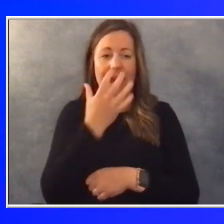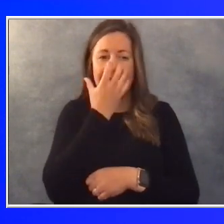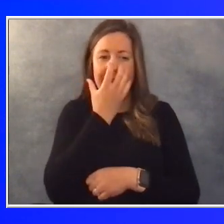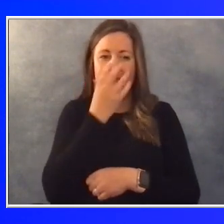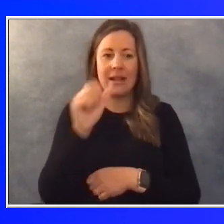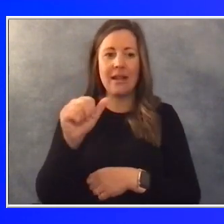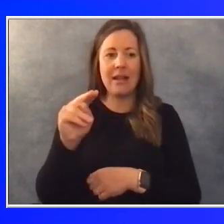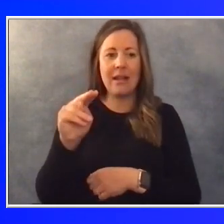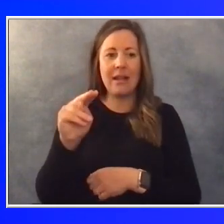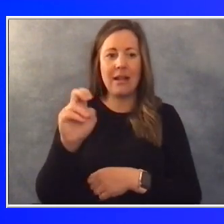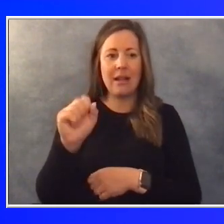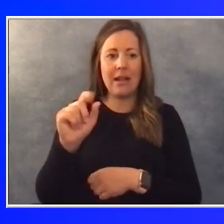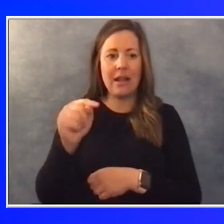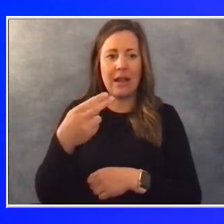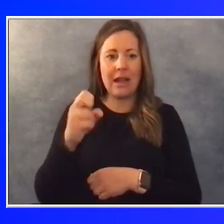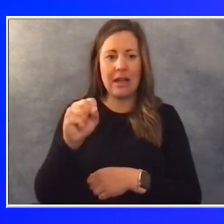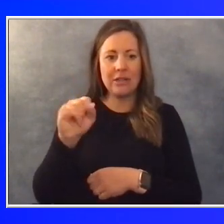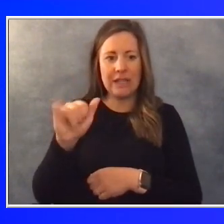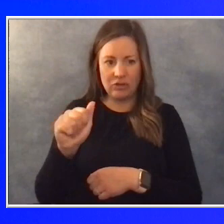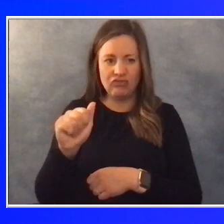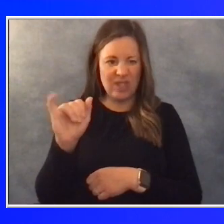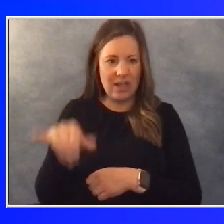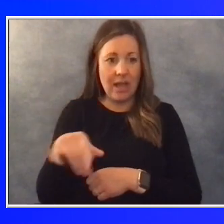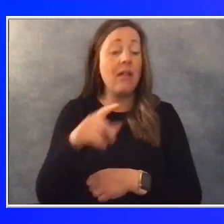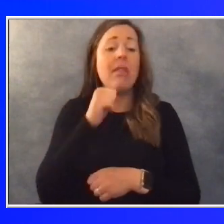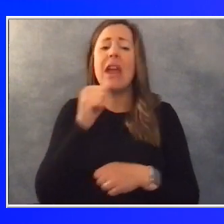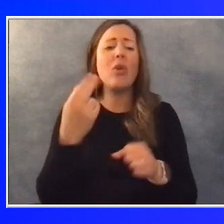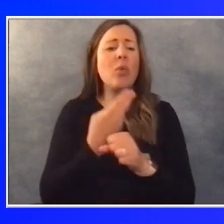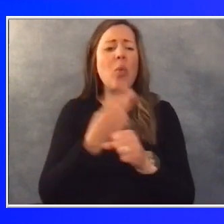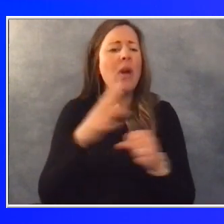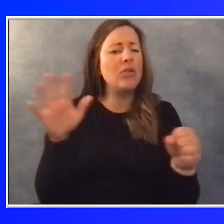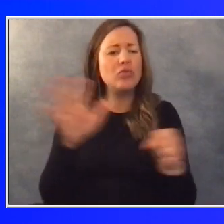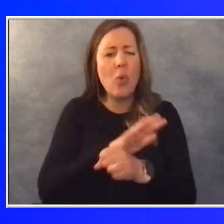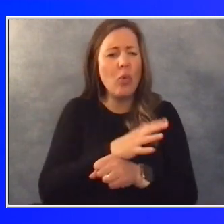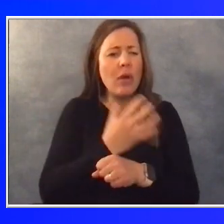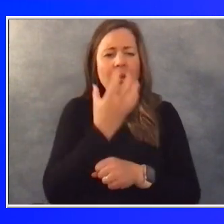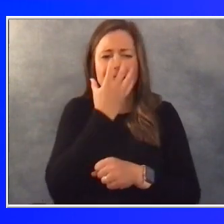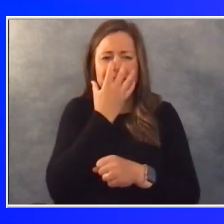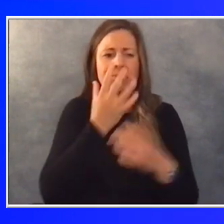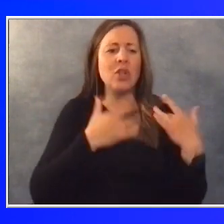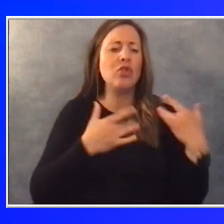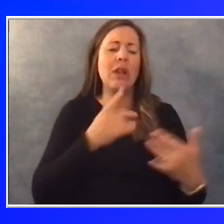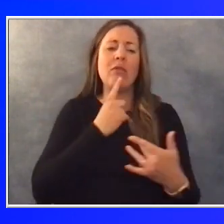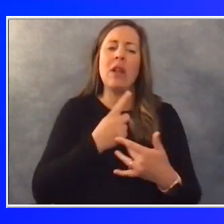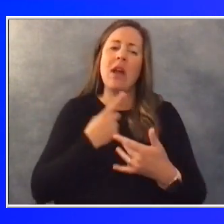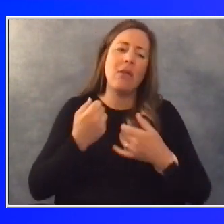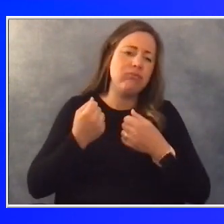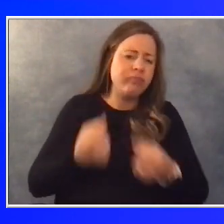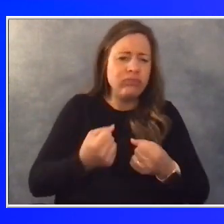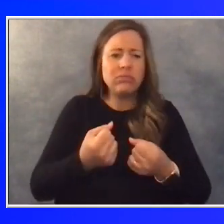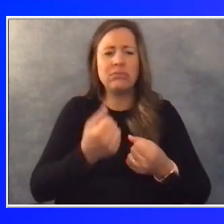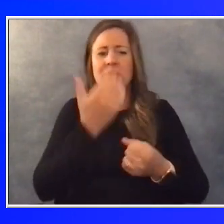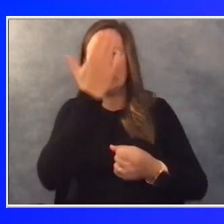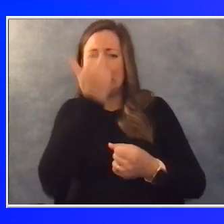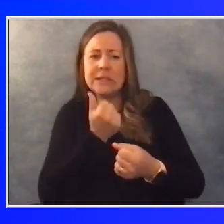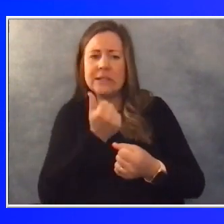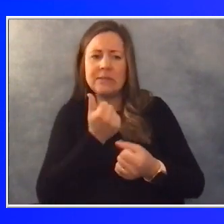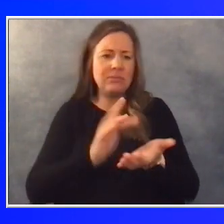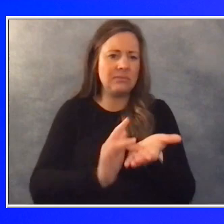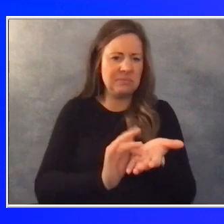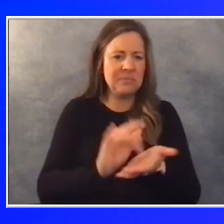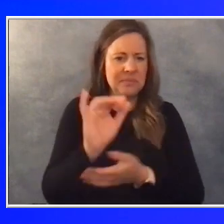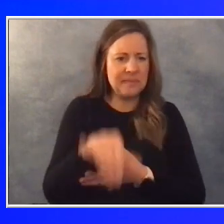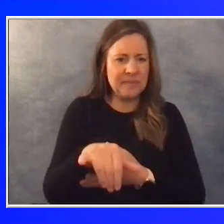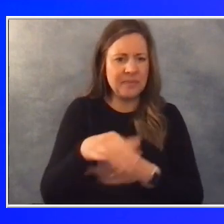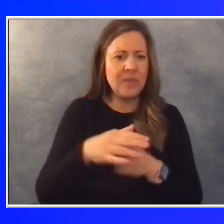do total anesthesia for this thing. They usually do heavy sedatives. And